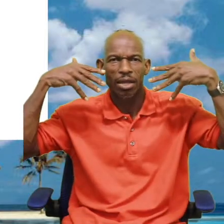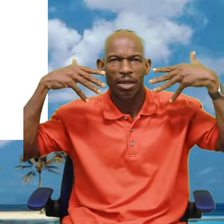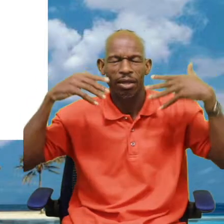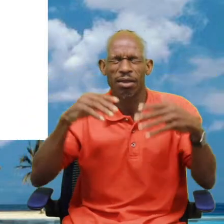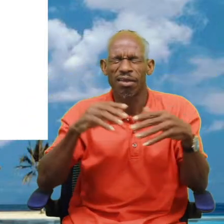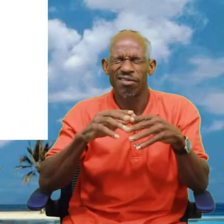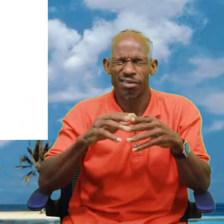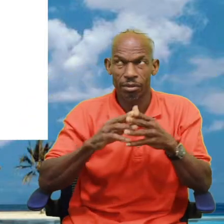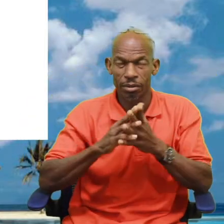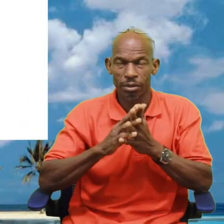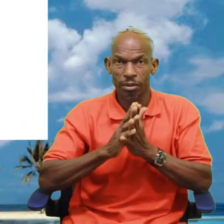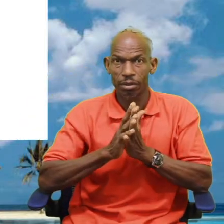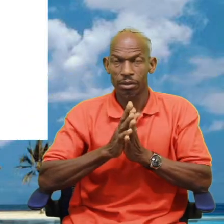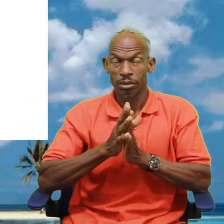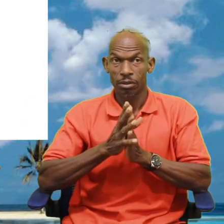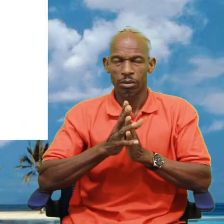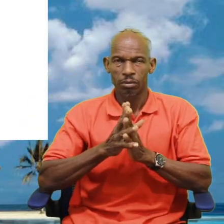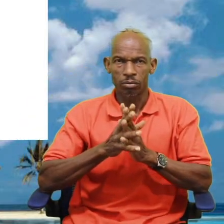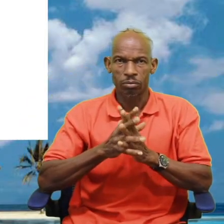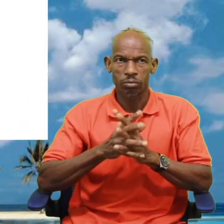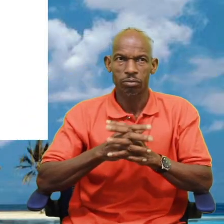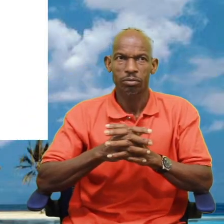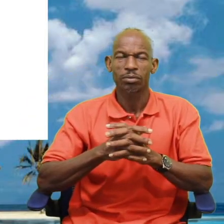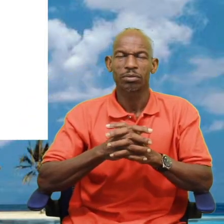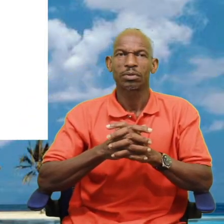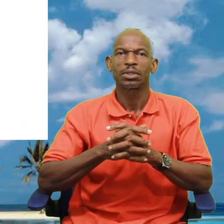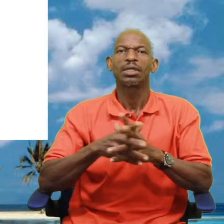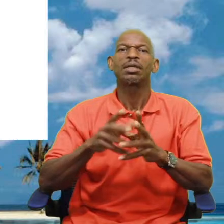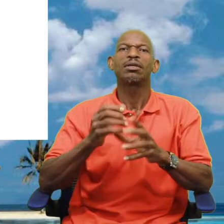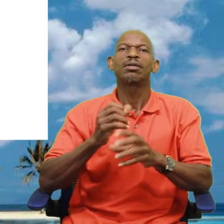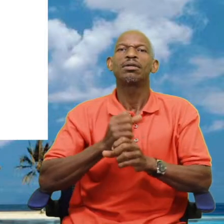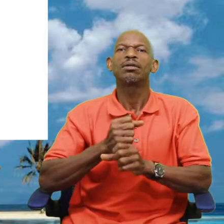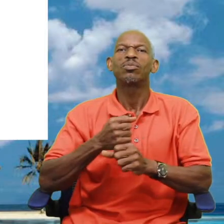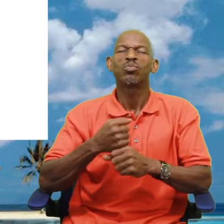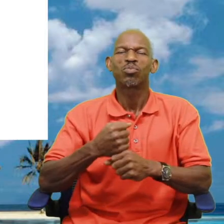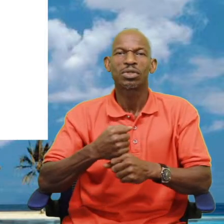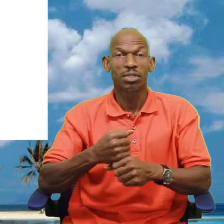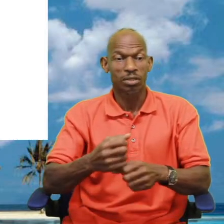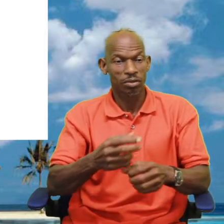He is friendly. That means he makes friends.